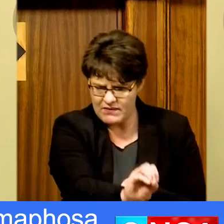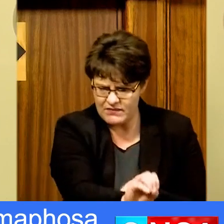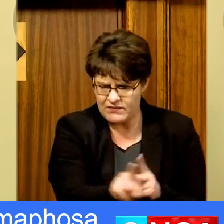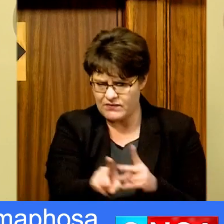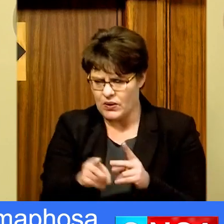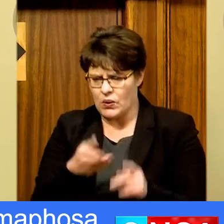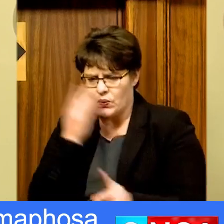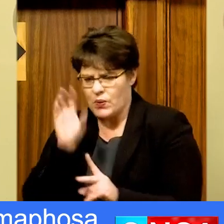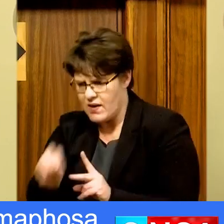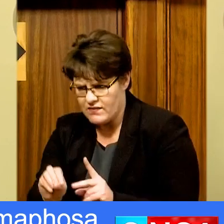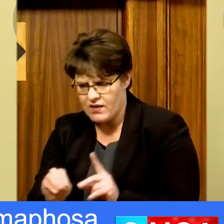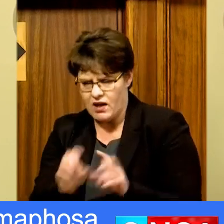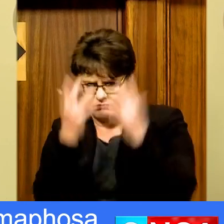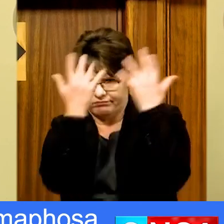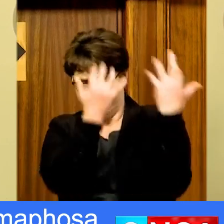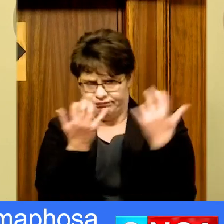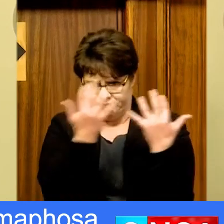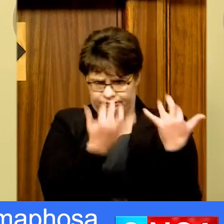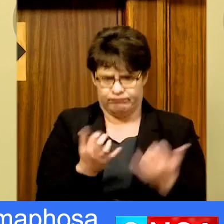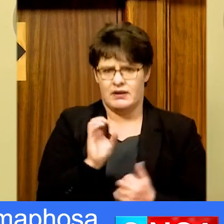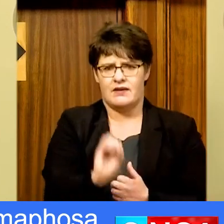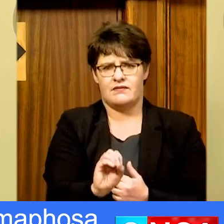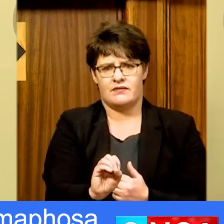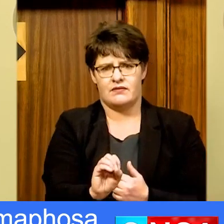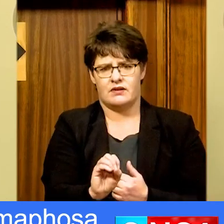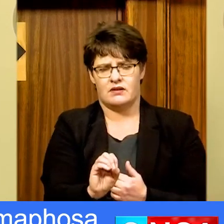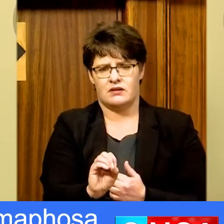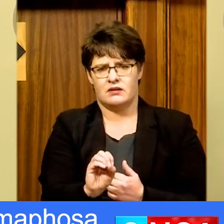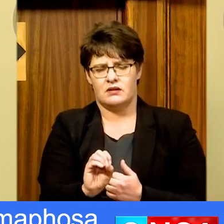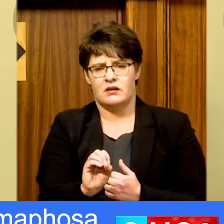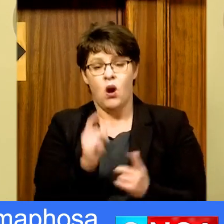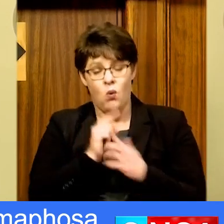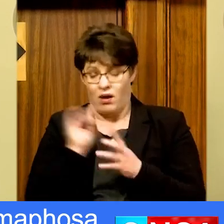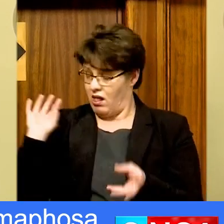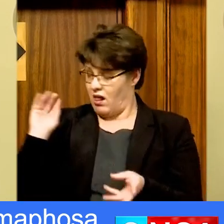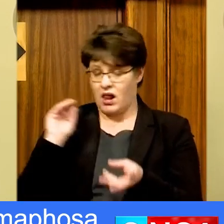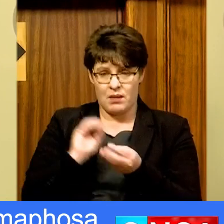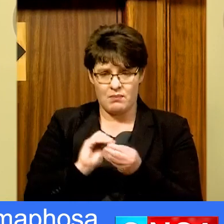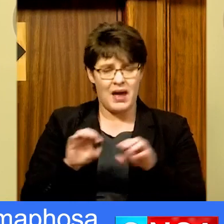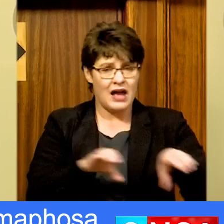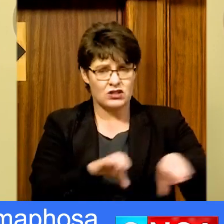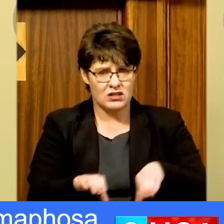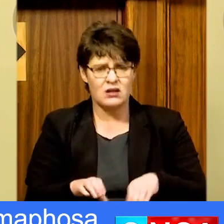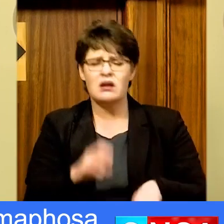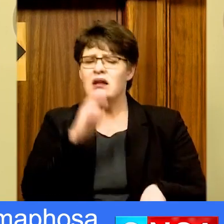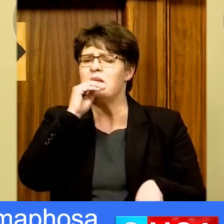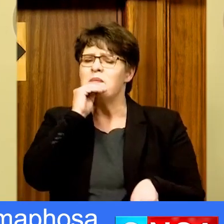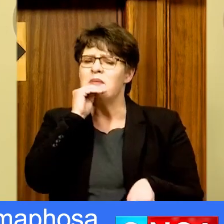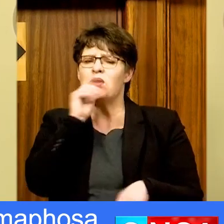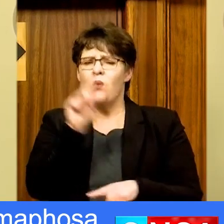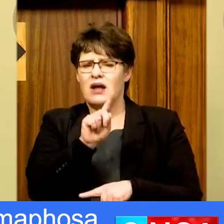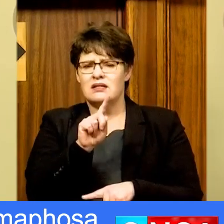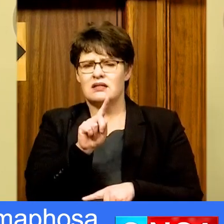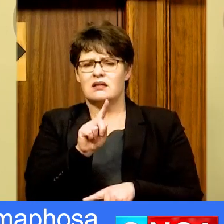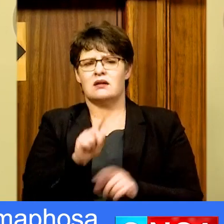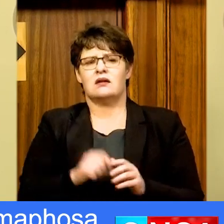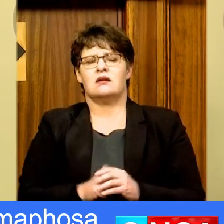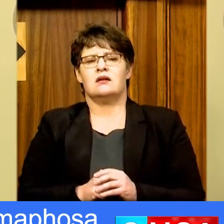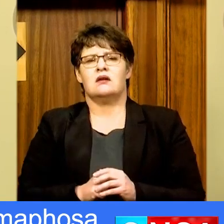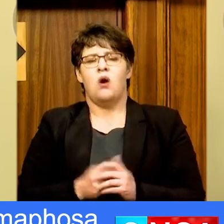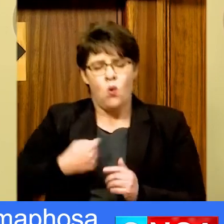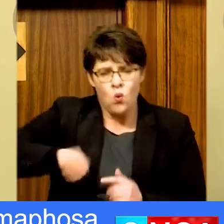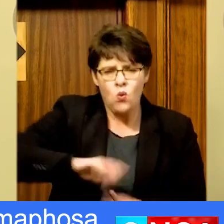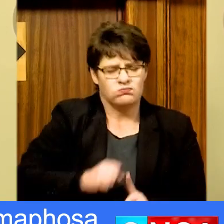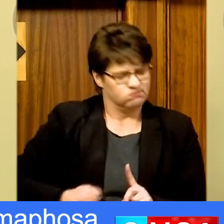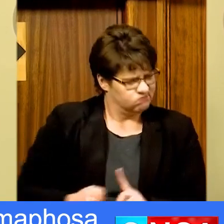this virus. These actions together represent an extraordinary mobilization of